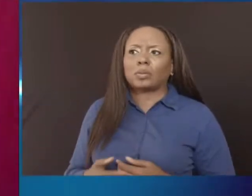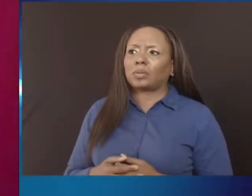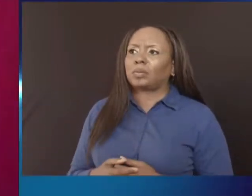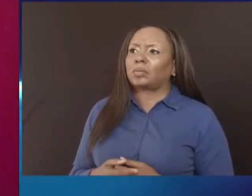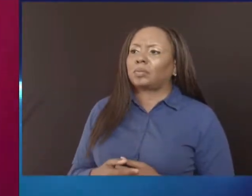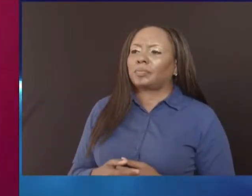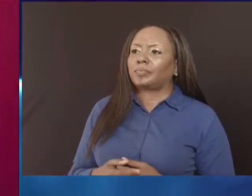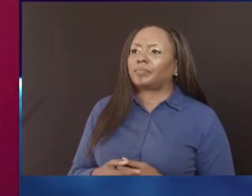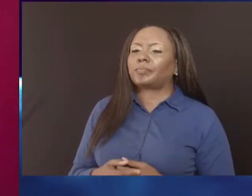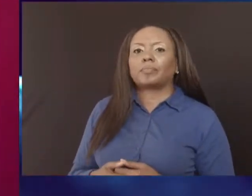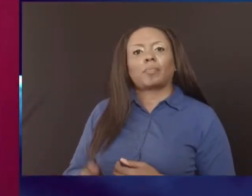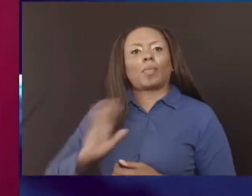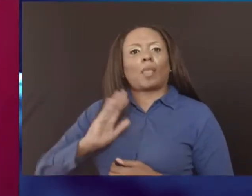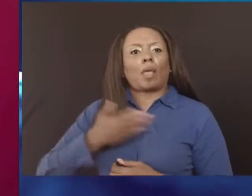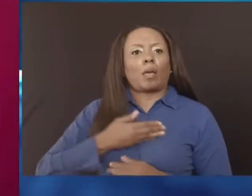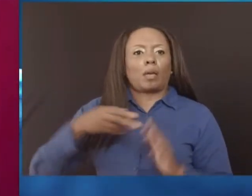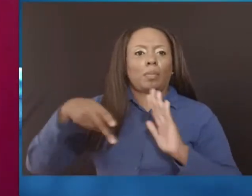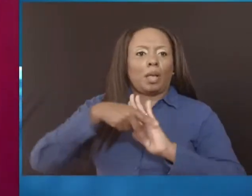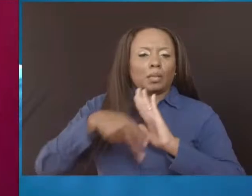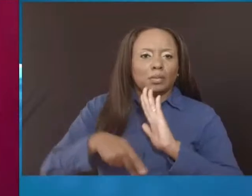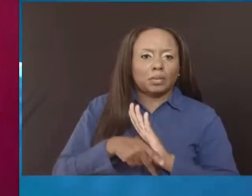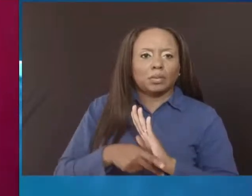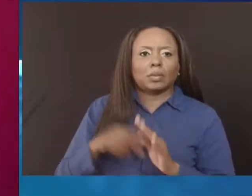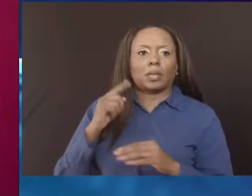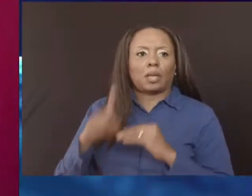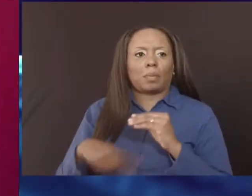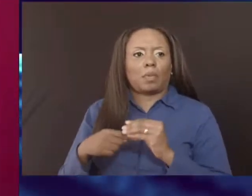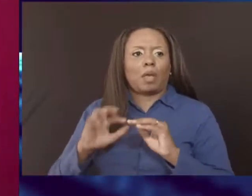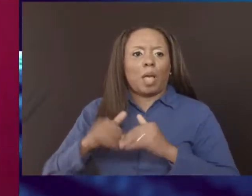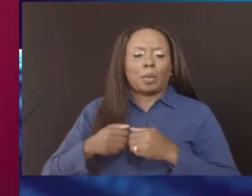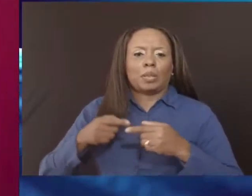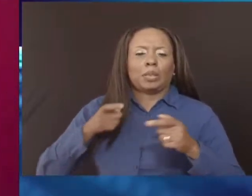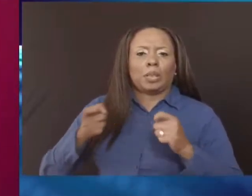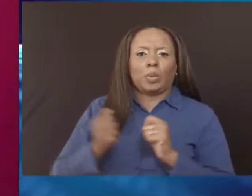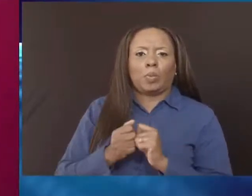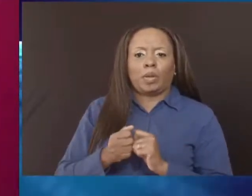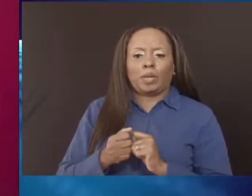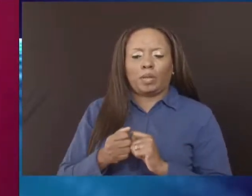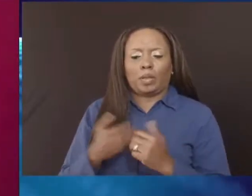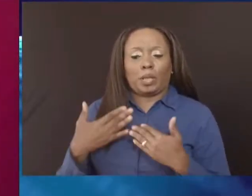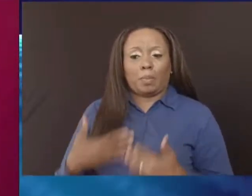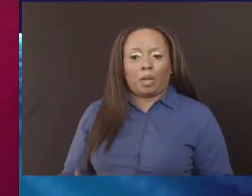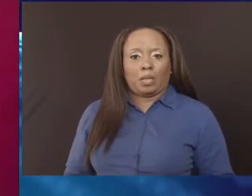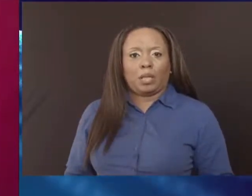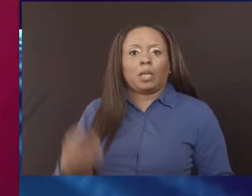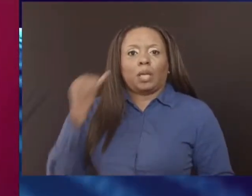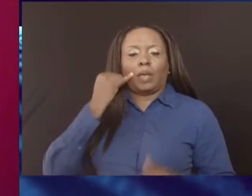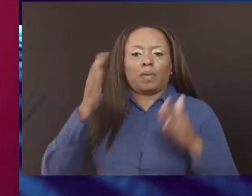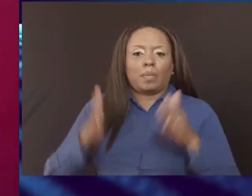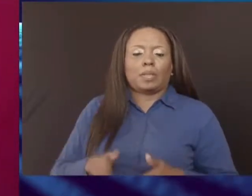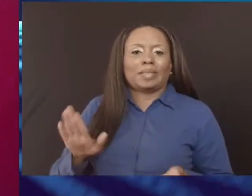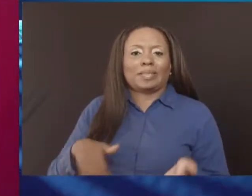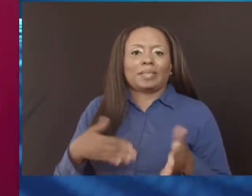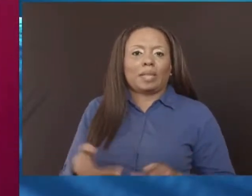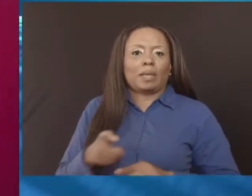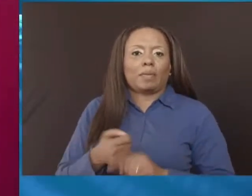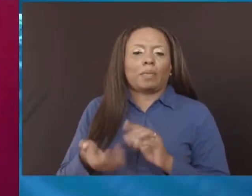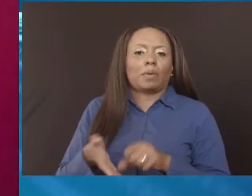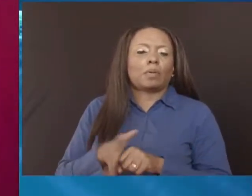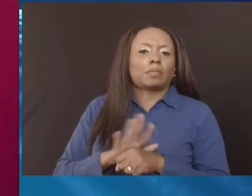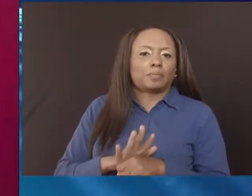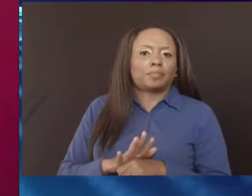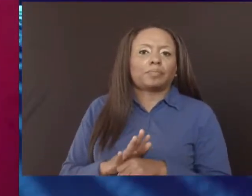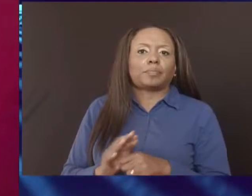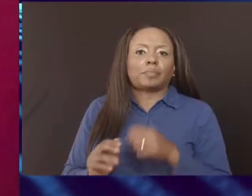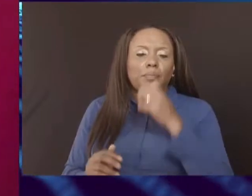So the policy in terms of handling persons who have died from COVID, what we recommend